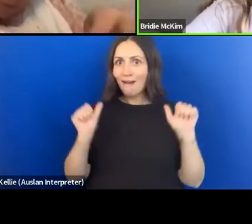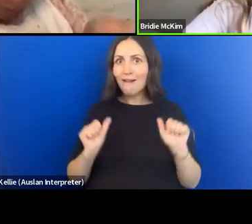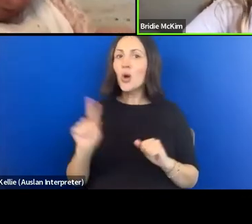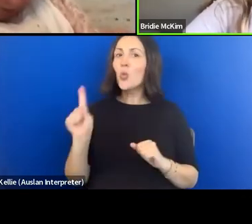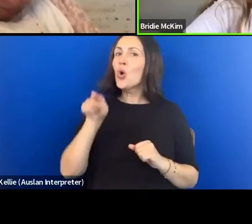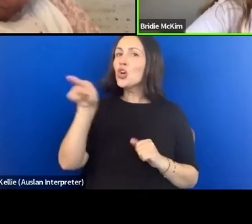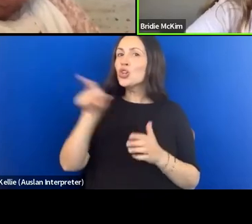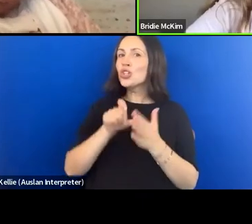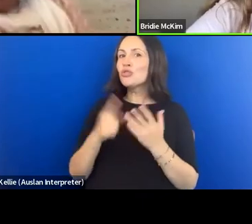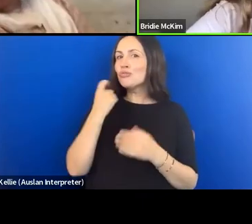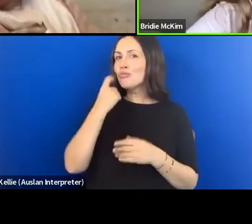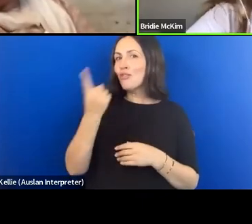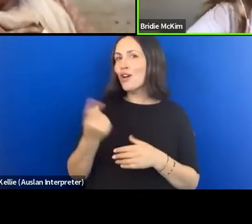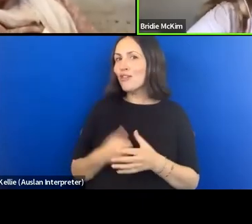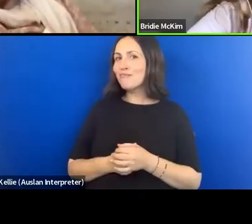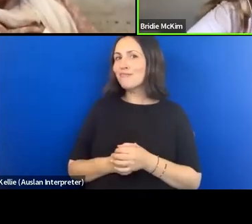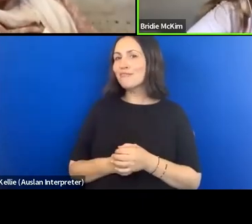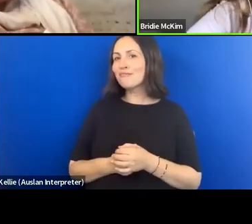to celebrate?